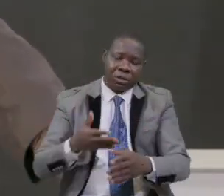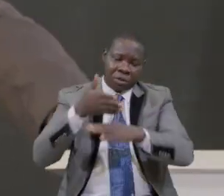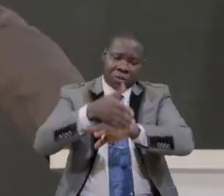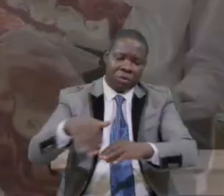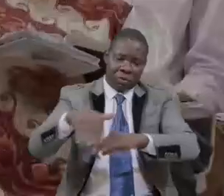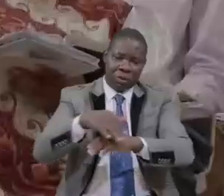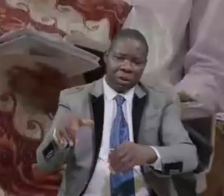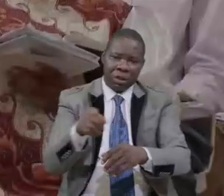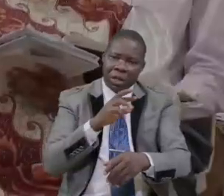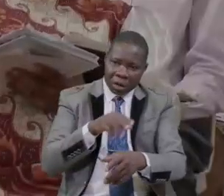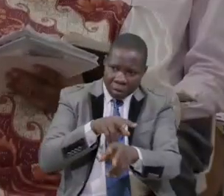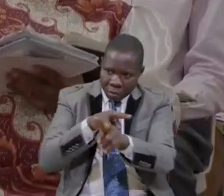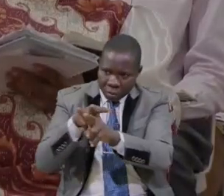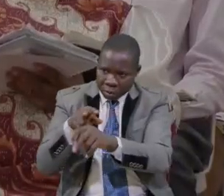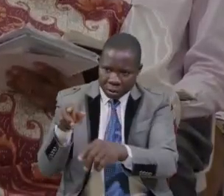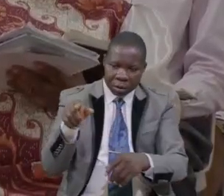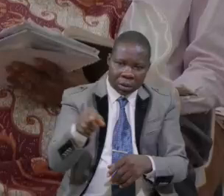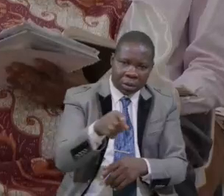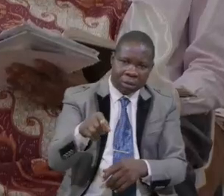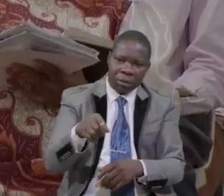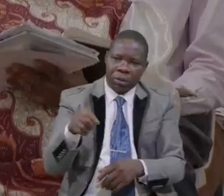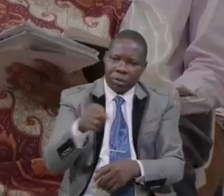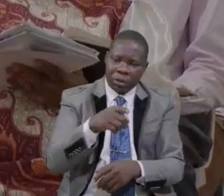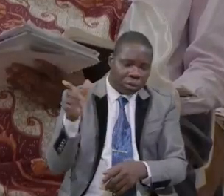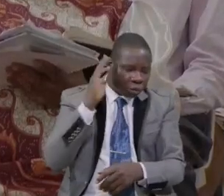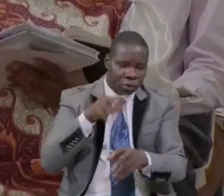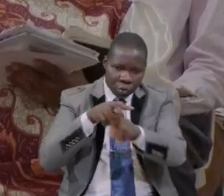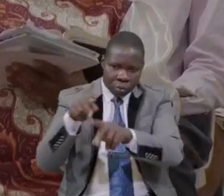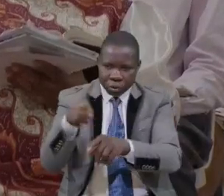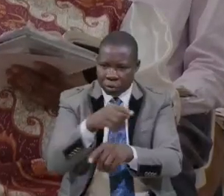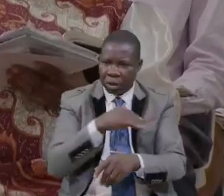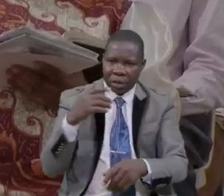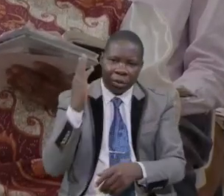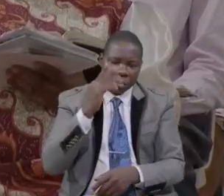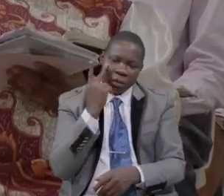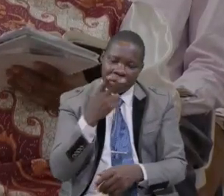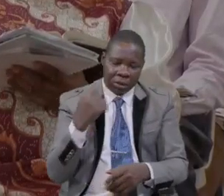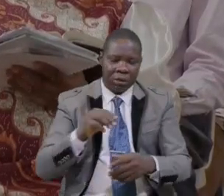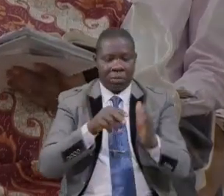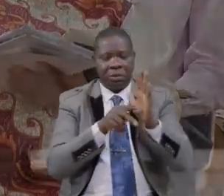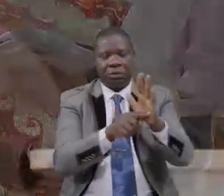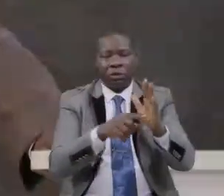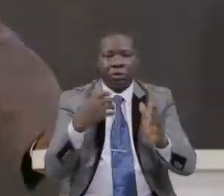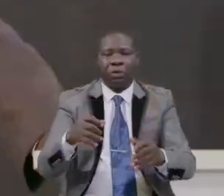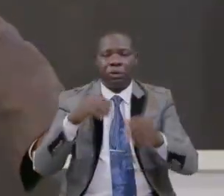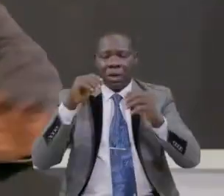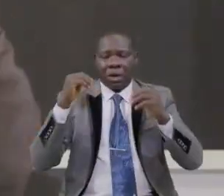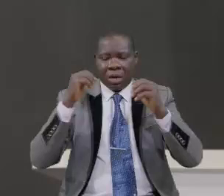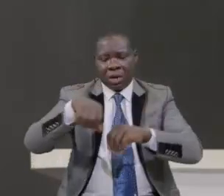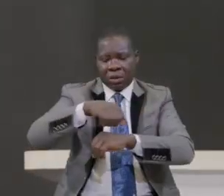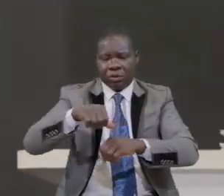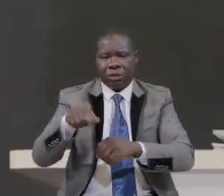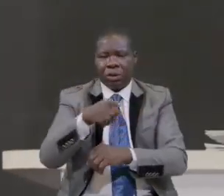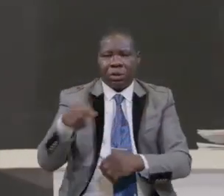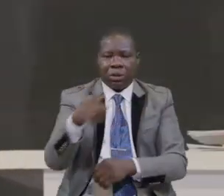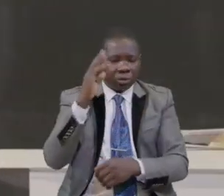you. You'll see the manifestation of anointing. You'll see the power. They'll see the authority. They